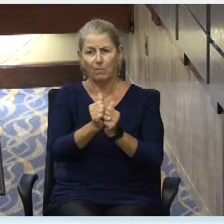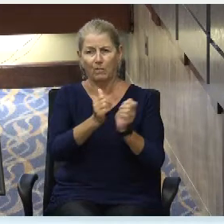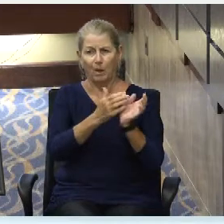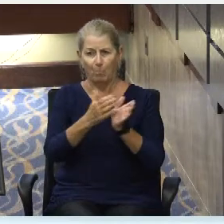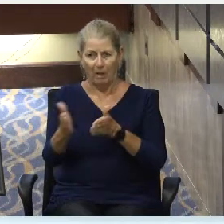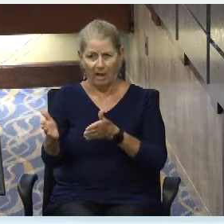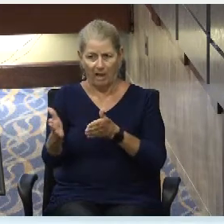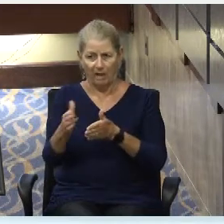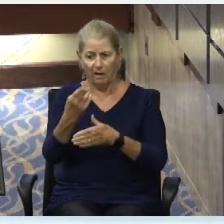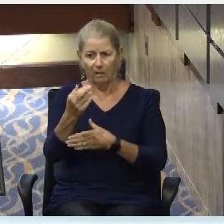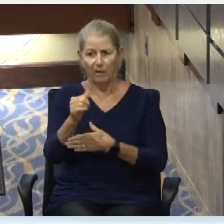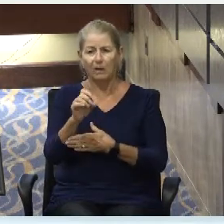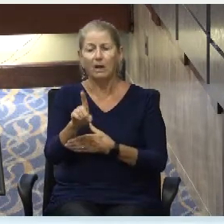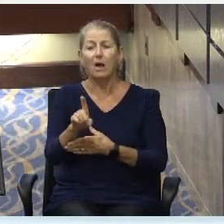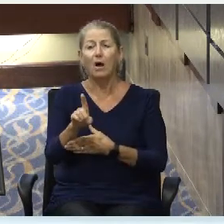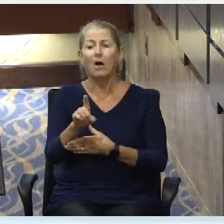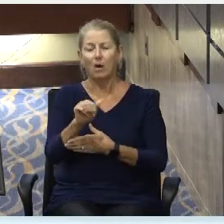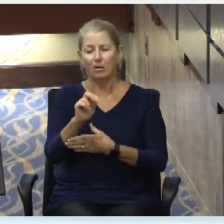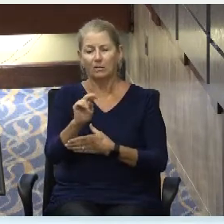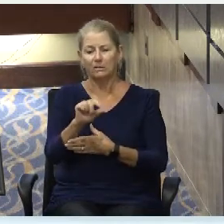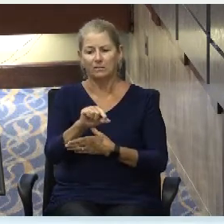due to HUD by August 16th.